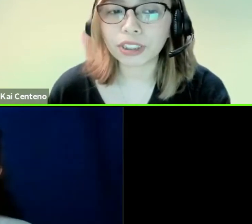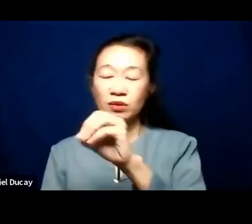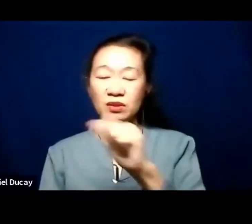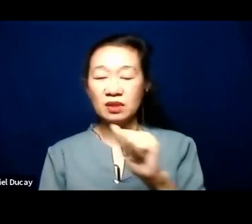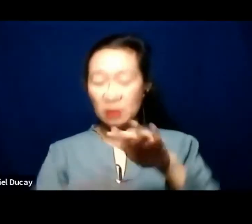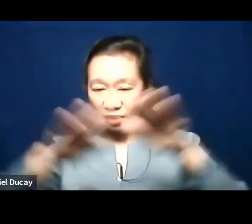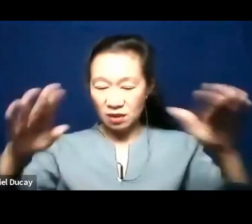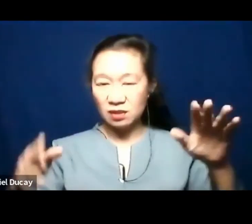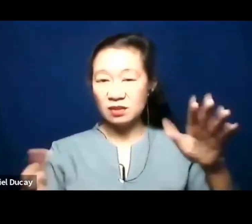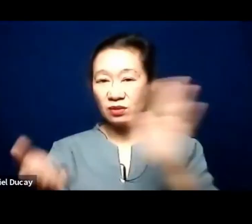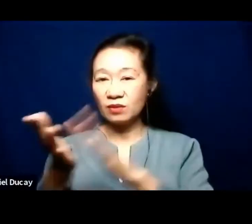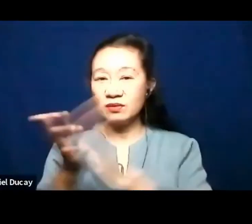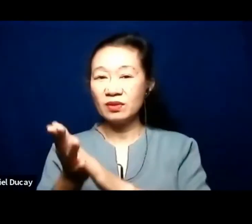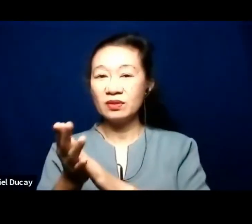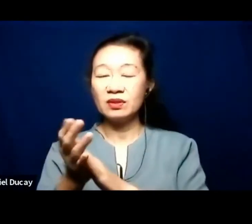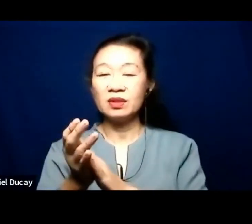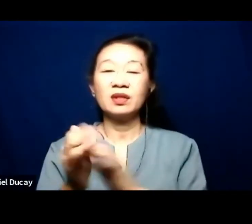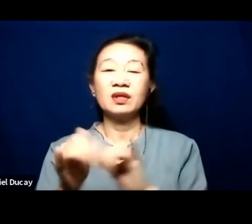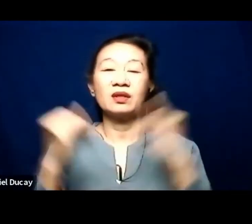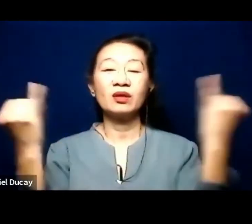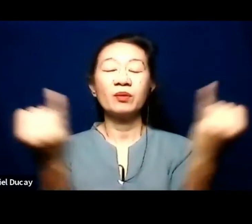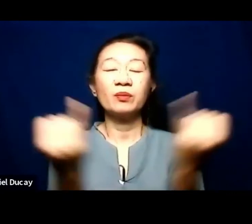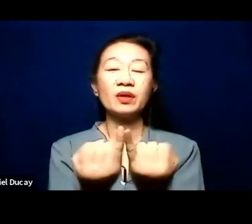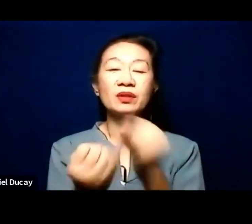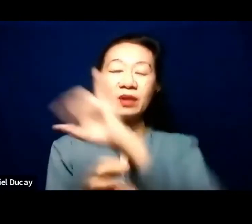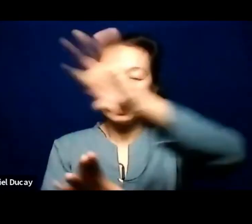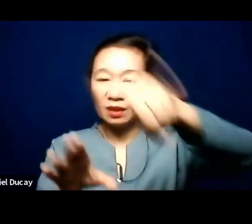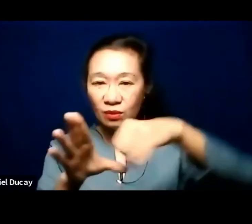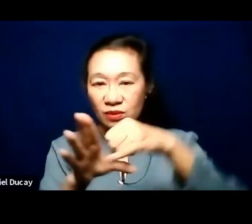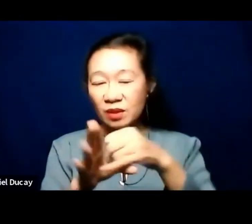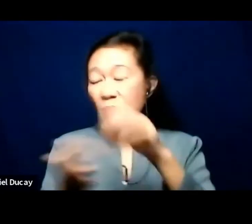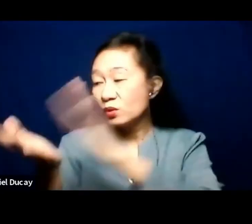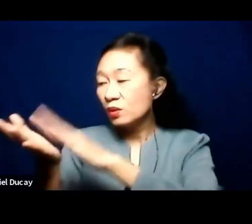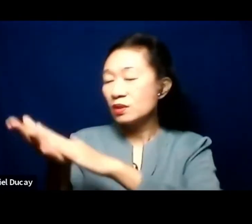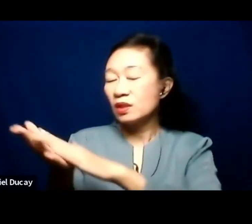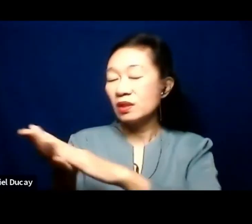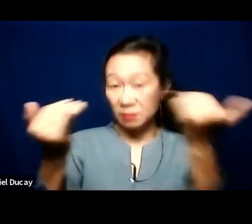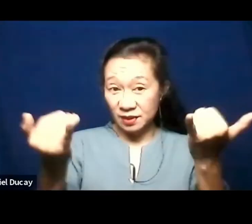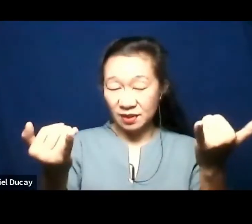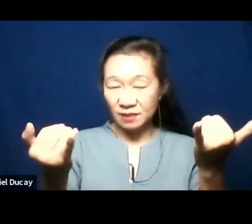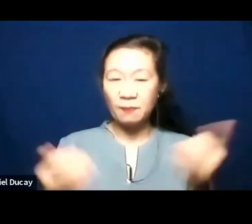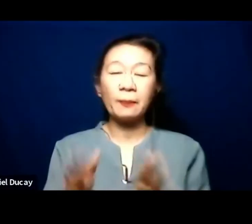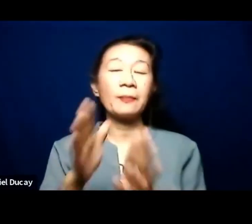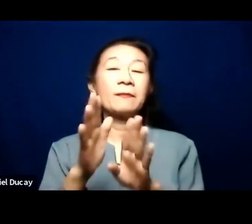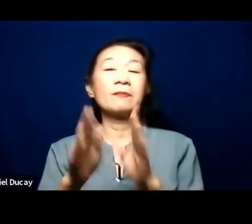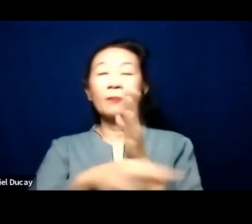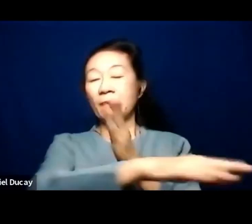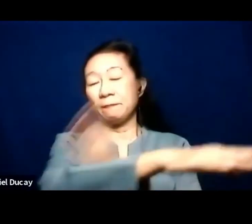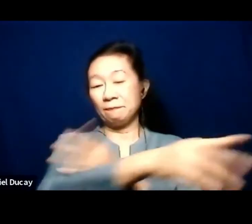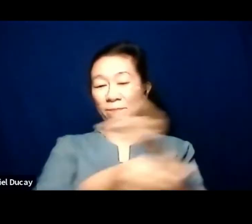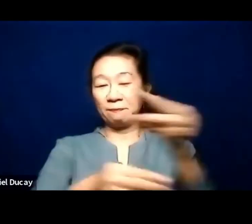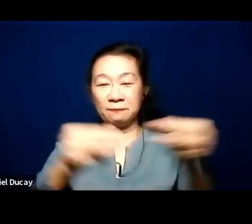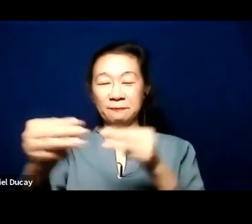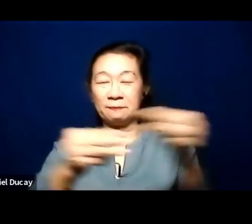School Foundation Incorporated, an inclusive school. And at present, she develops and manages